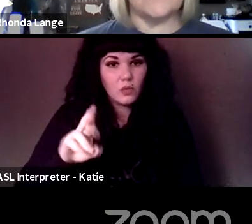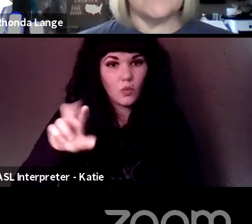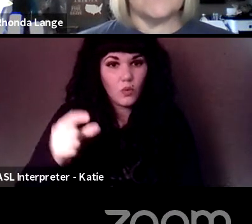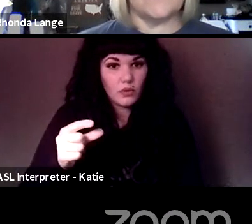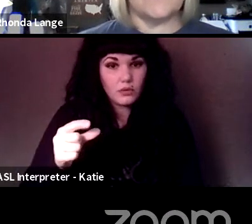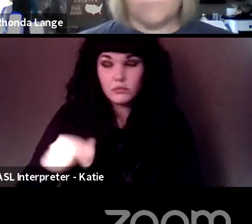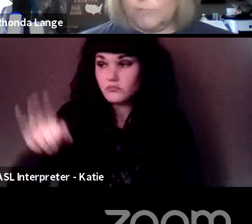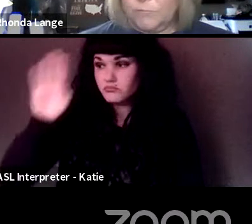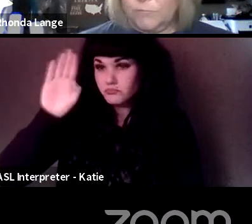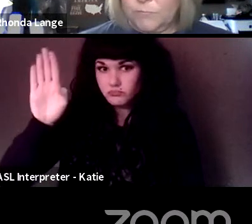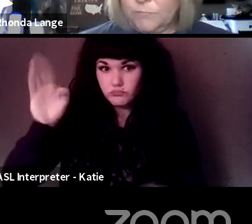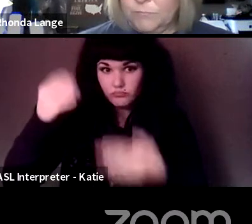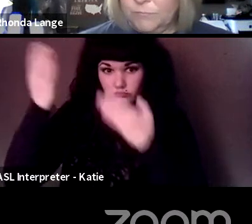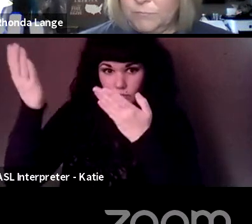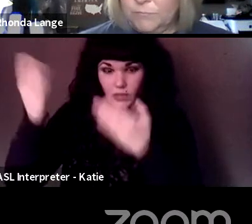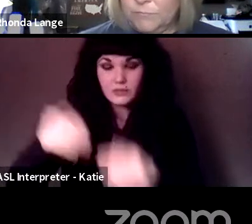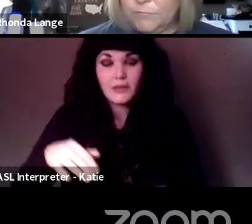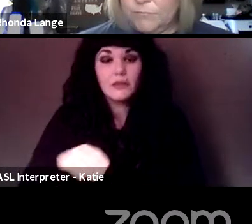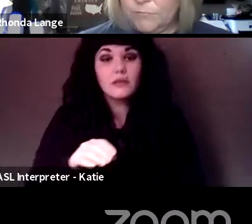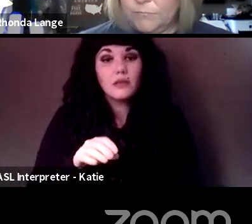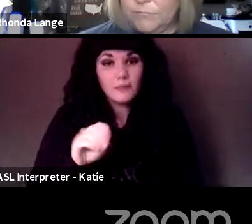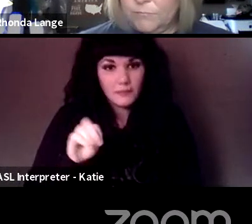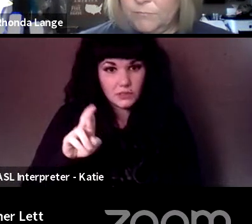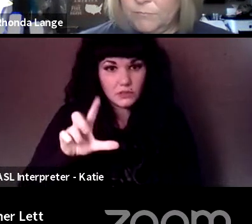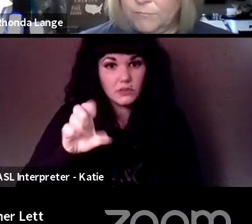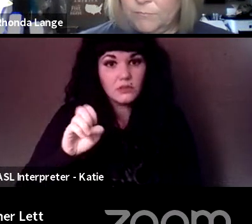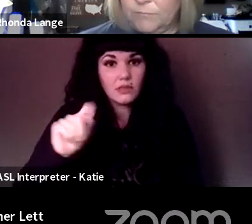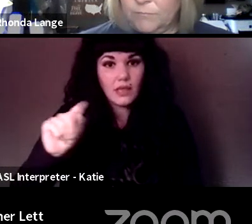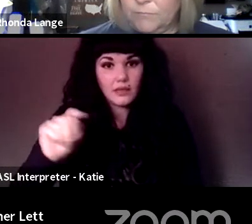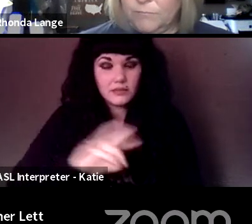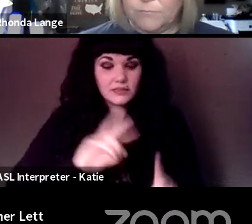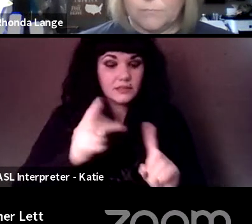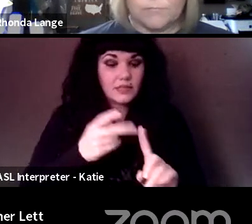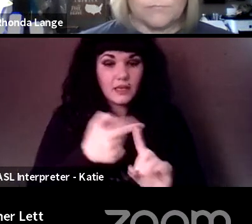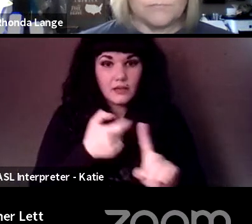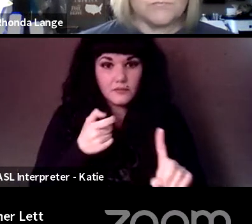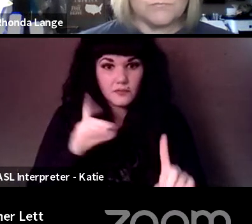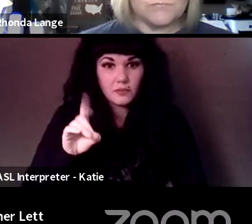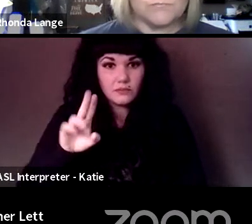by Commissioner Clark. Is there any discussion or debate on the motion?